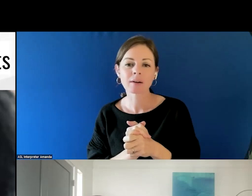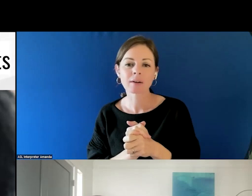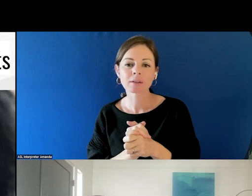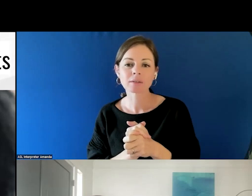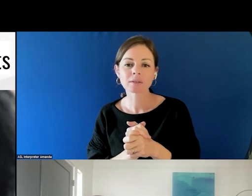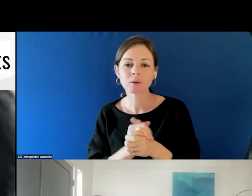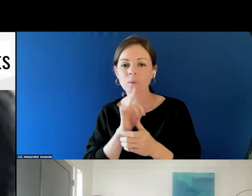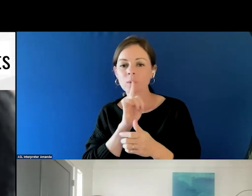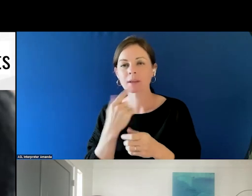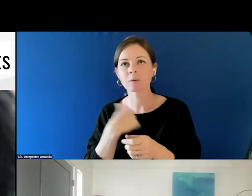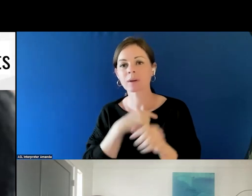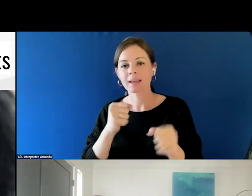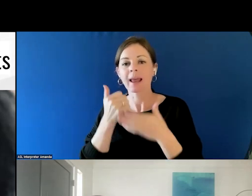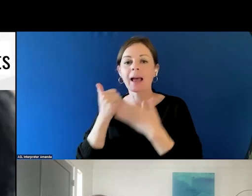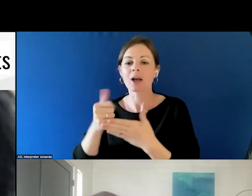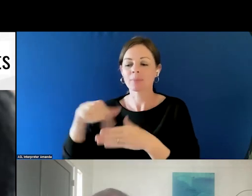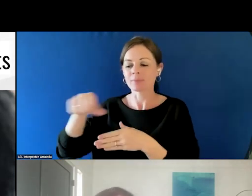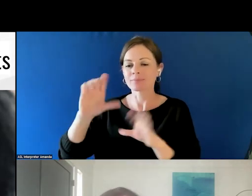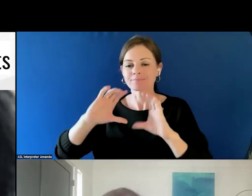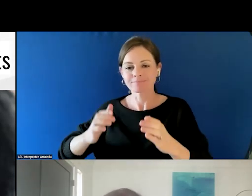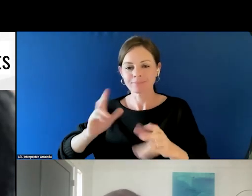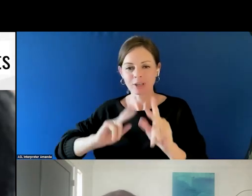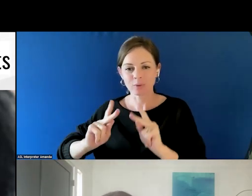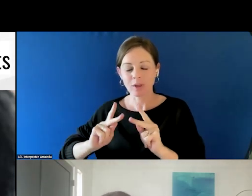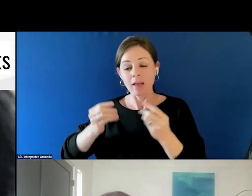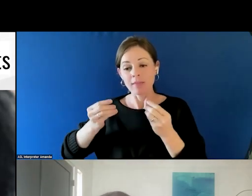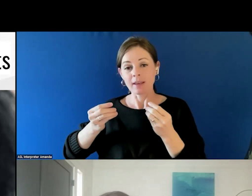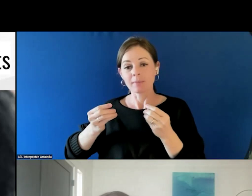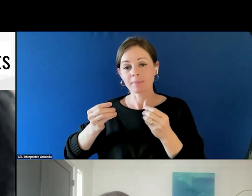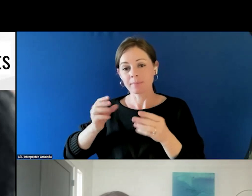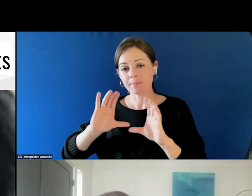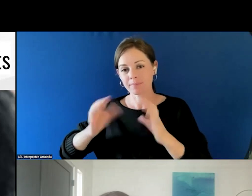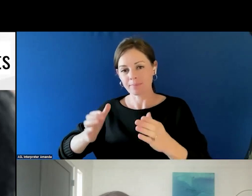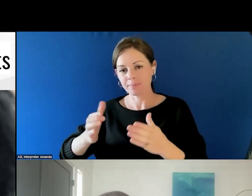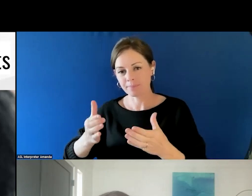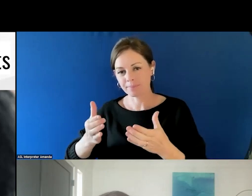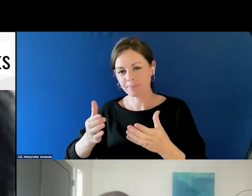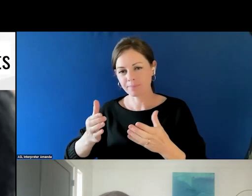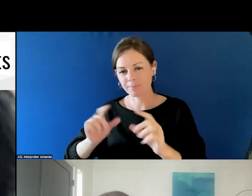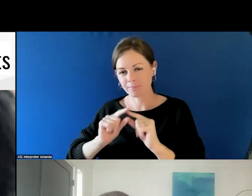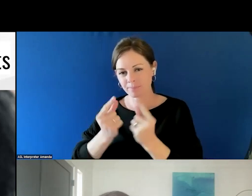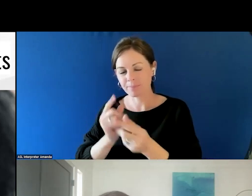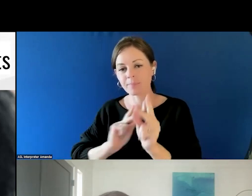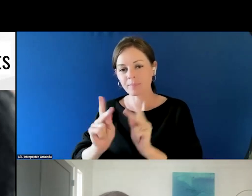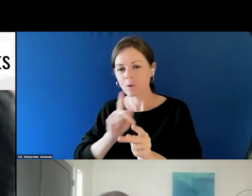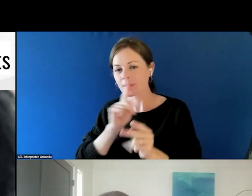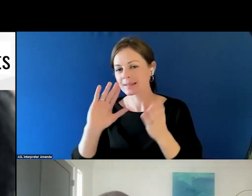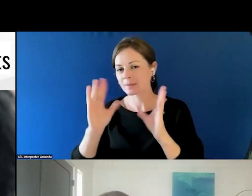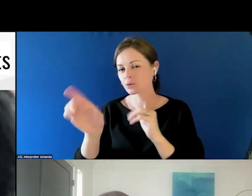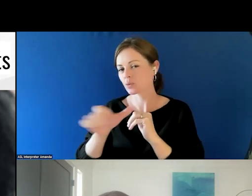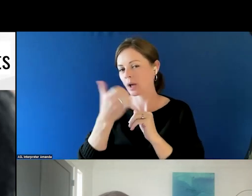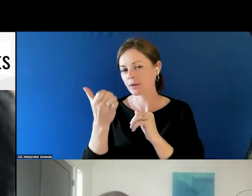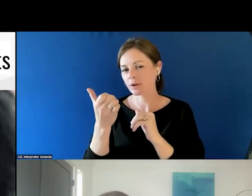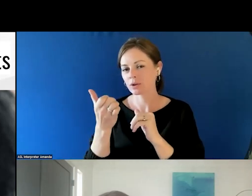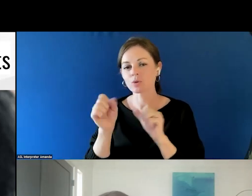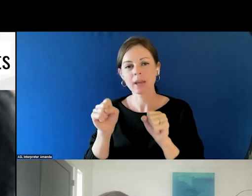help these folks just as we could anywhere else. The soothing population is very similar to what we see in a lot of crisis settings where there's room to move